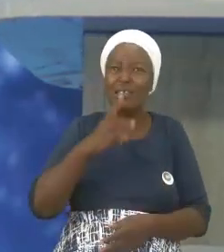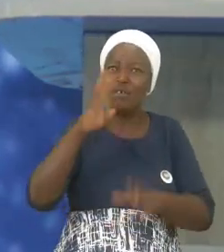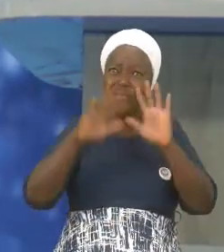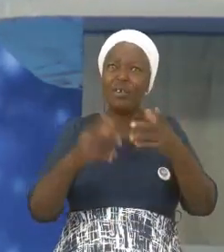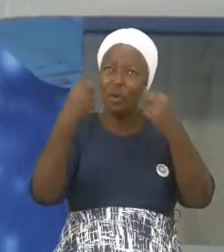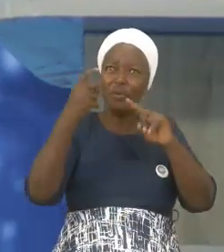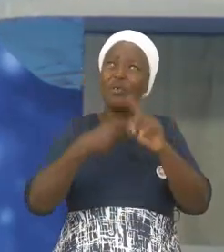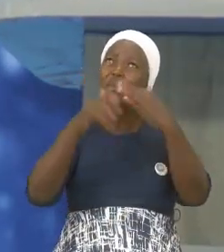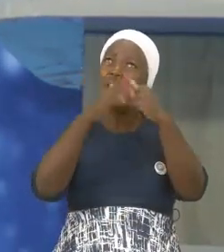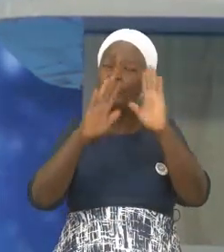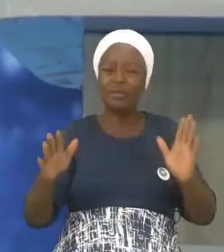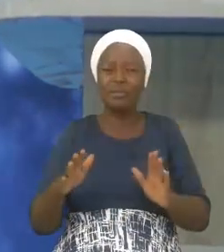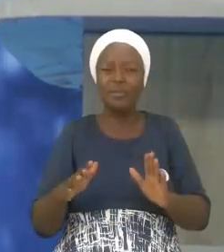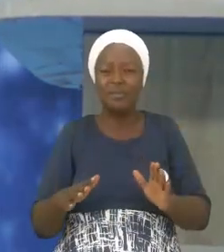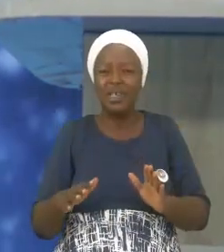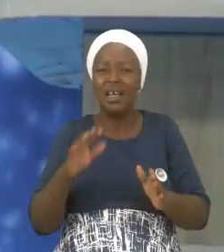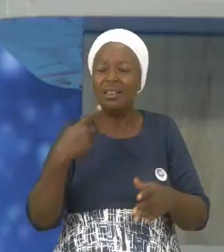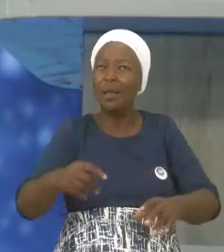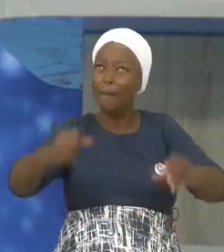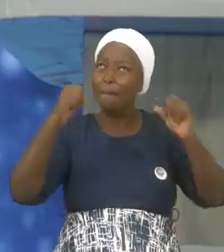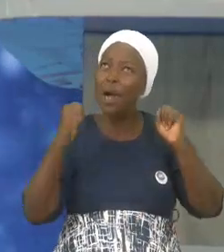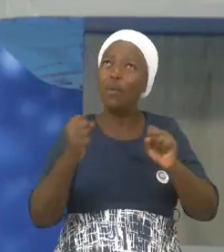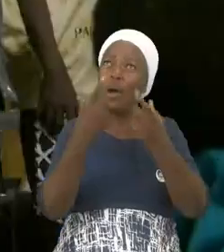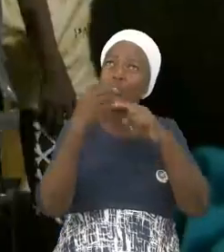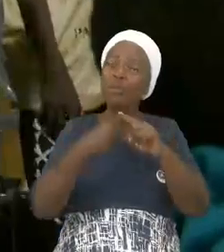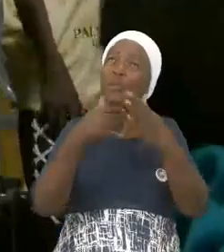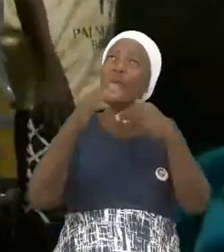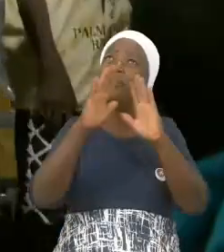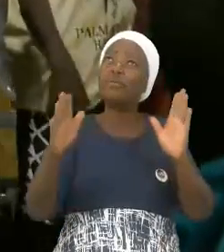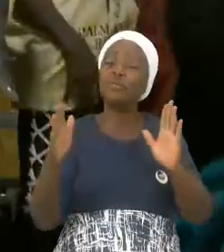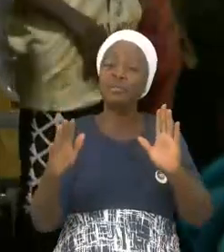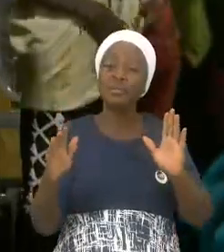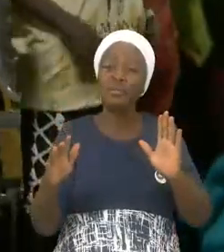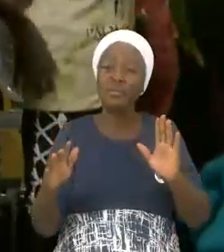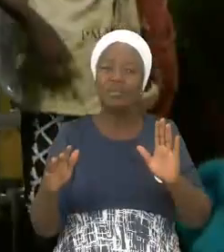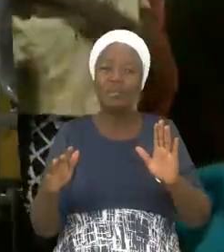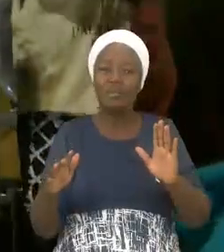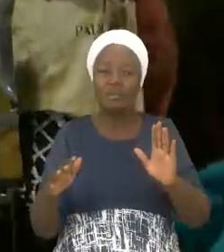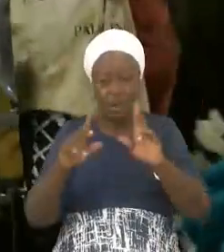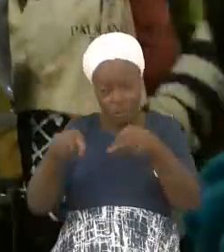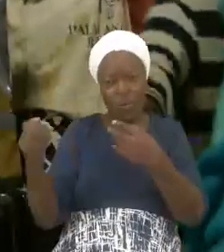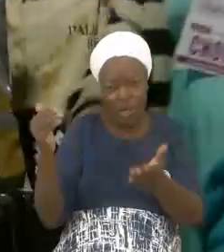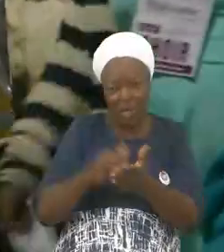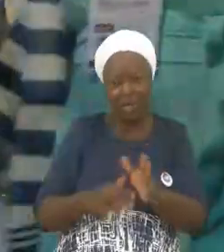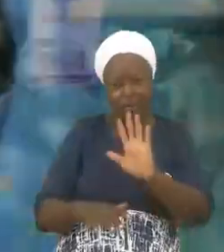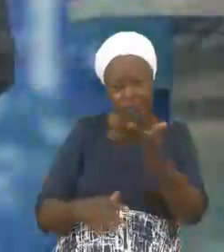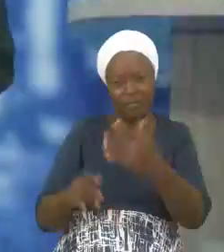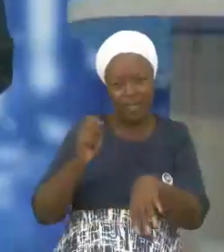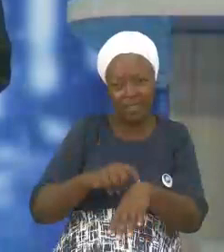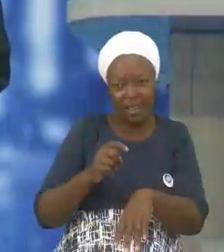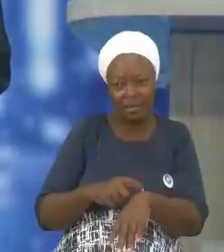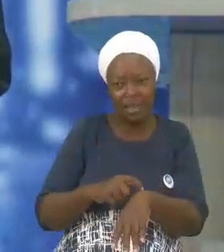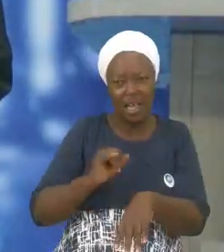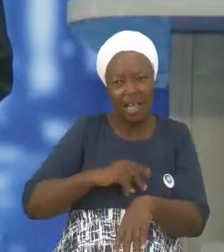from heaven. The power coming from heaven. Go again. Fifth time, I